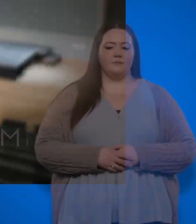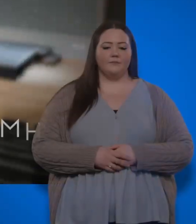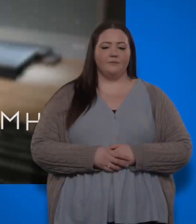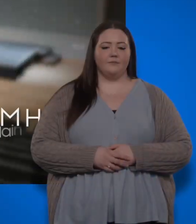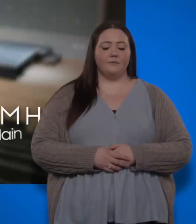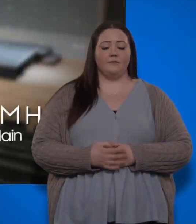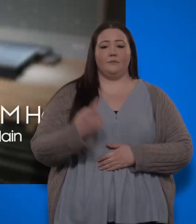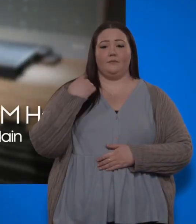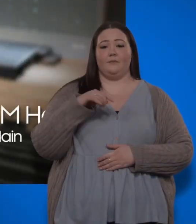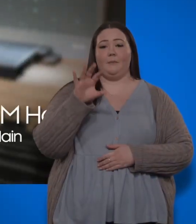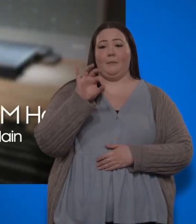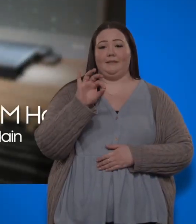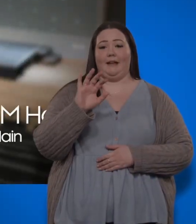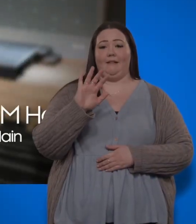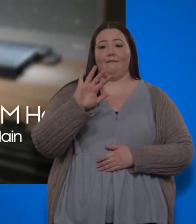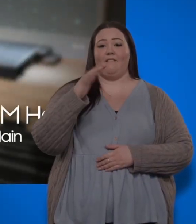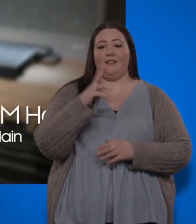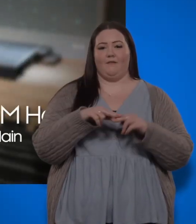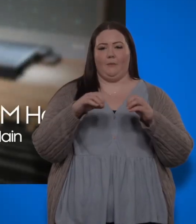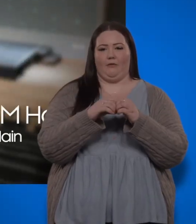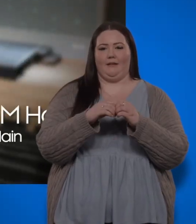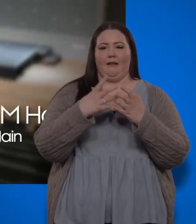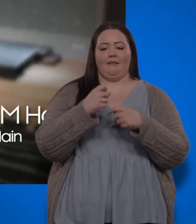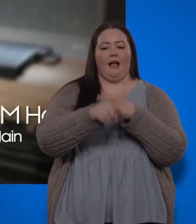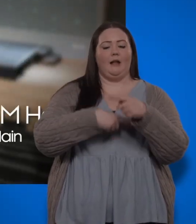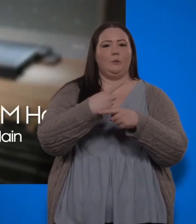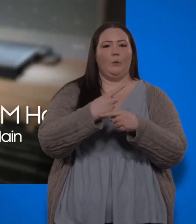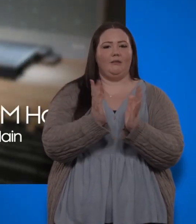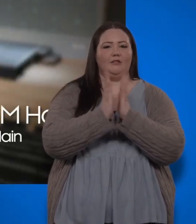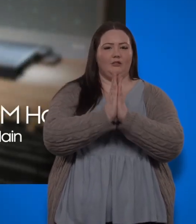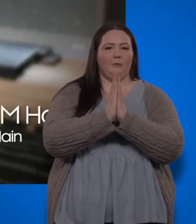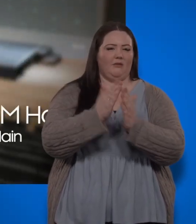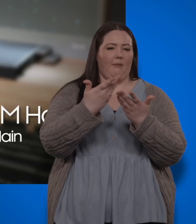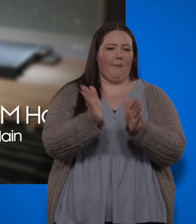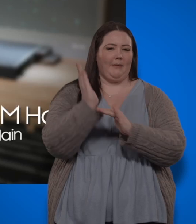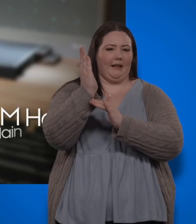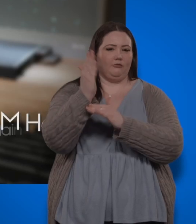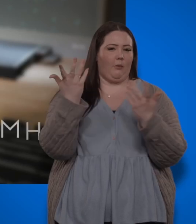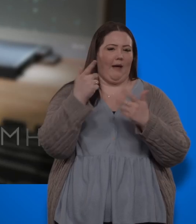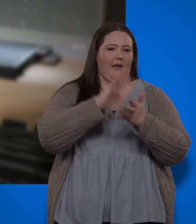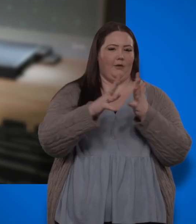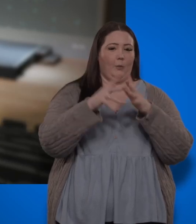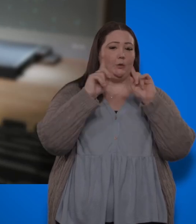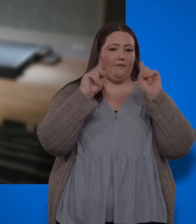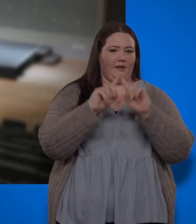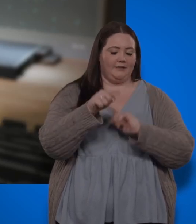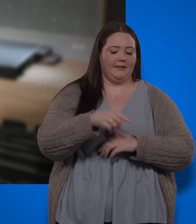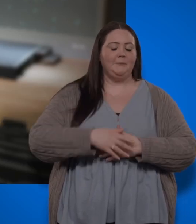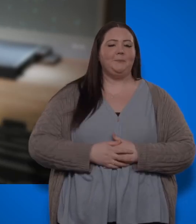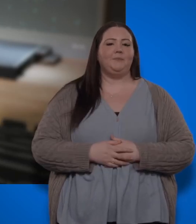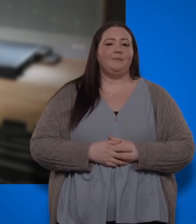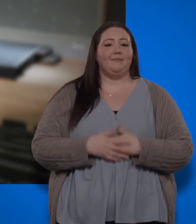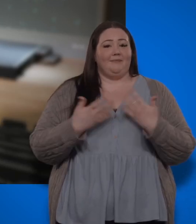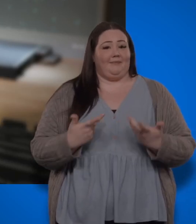On Monday, the 5th of February, we hosted the annual Chaplaincy public lecture at Heriot-Watt University, and